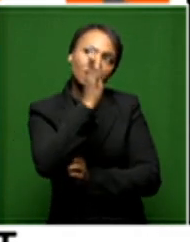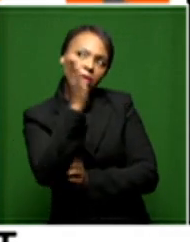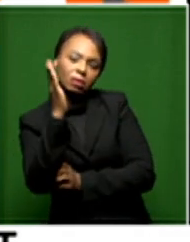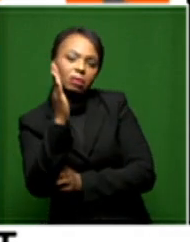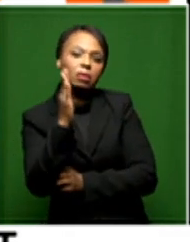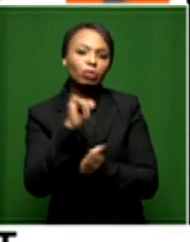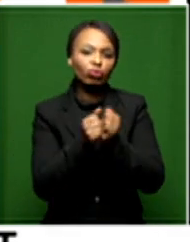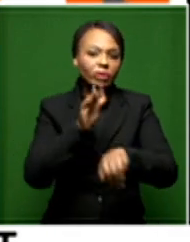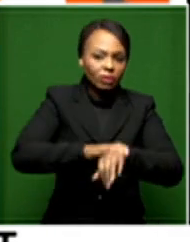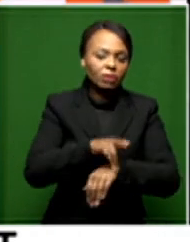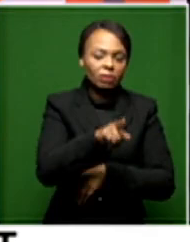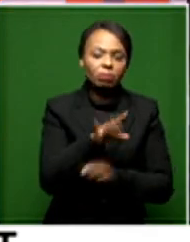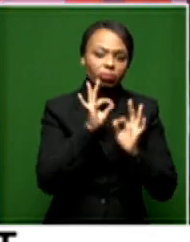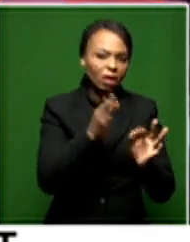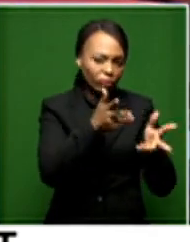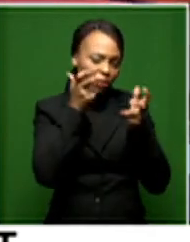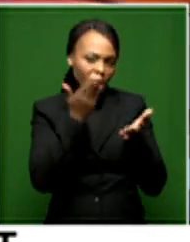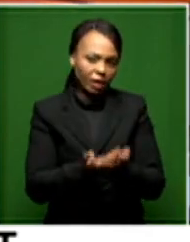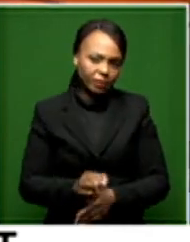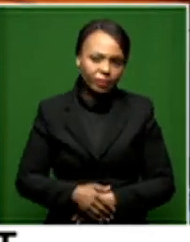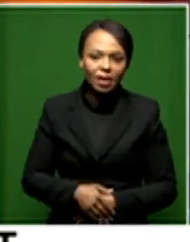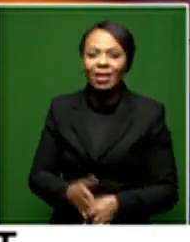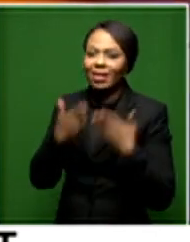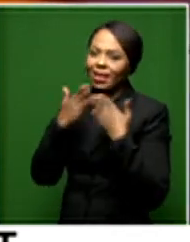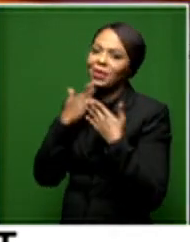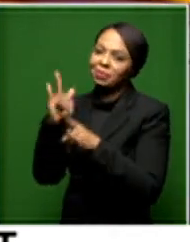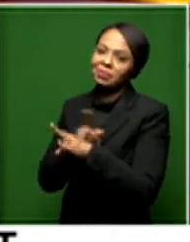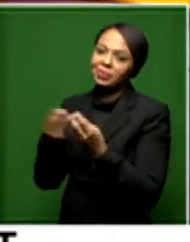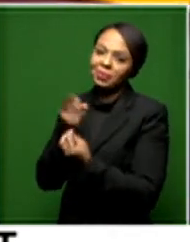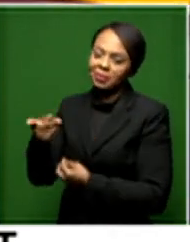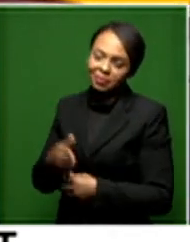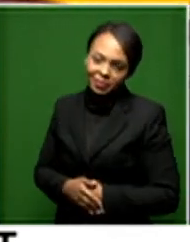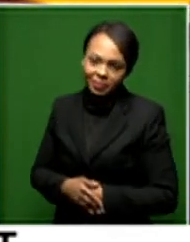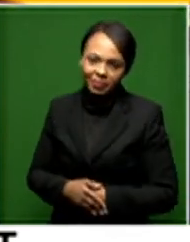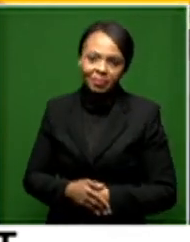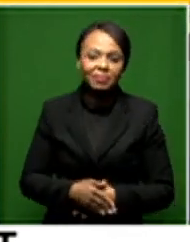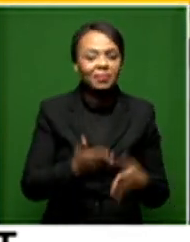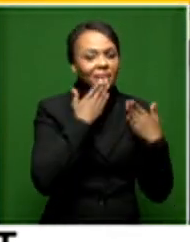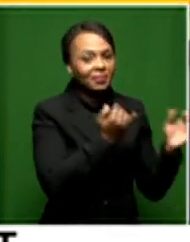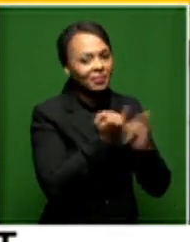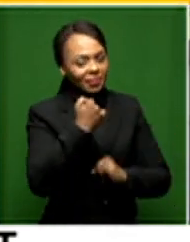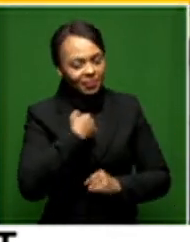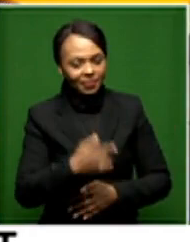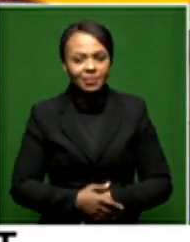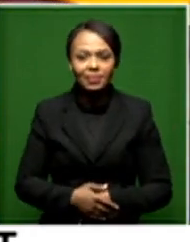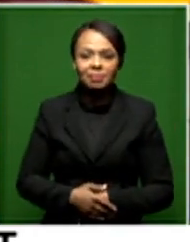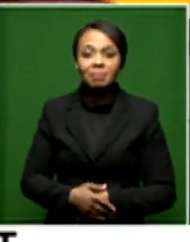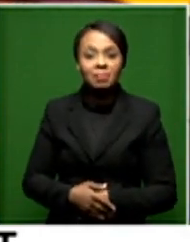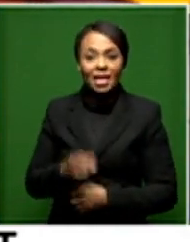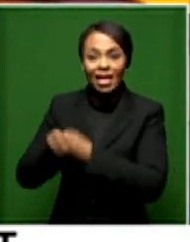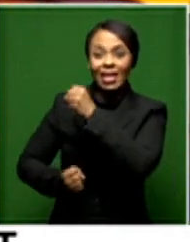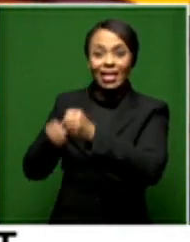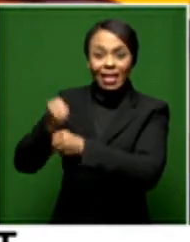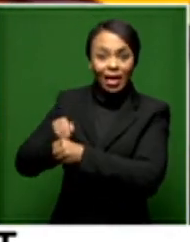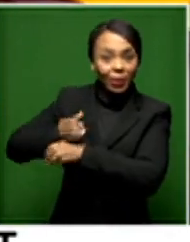entertainment. All right, Craig, great chatting to you. Thank you so much for your time. Thanks for having us. All right, throughout the